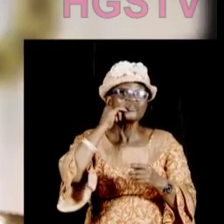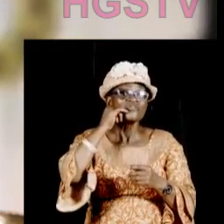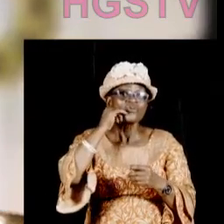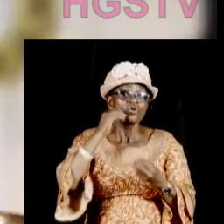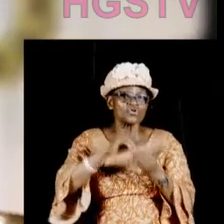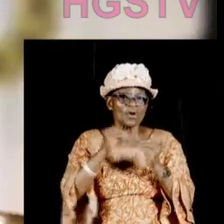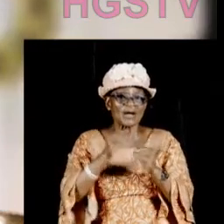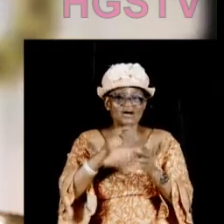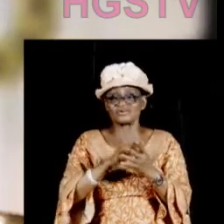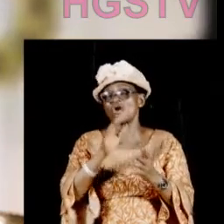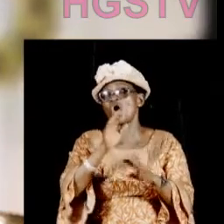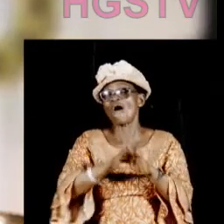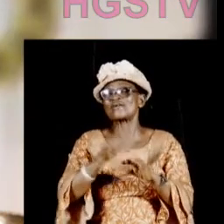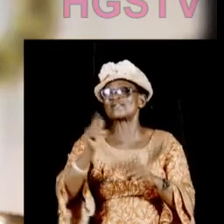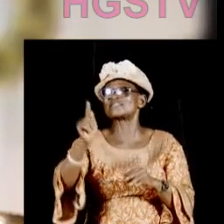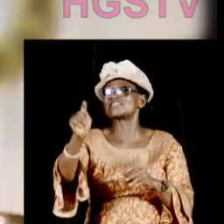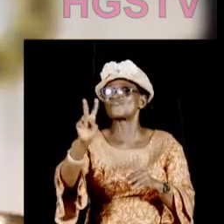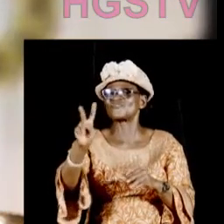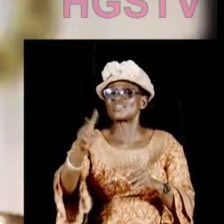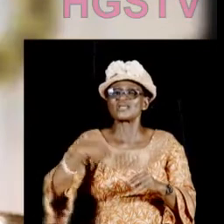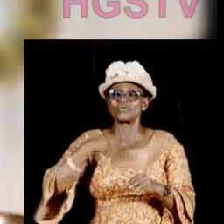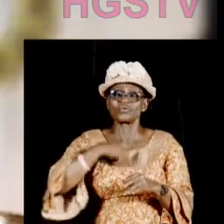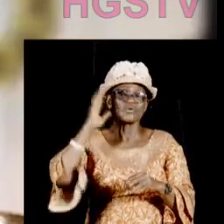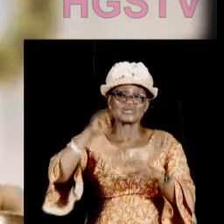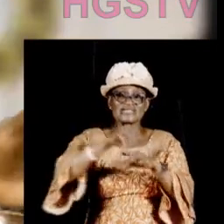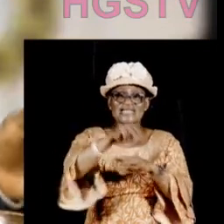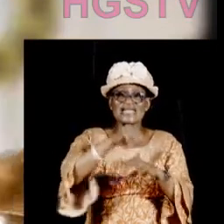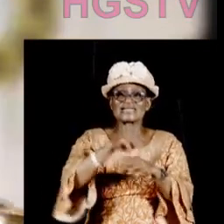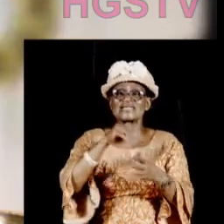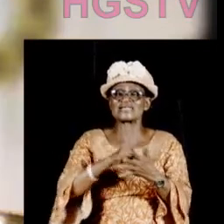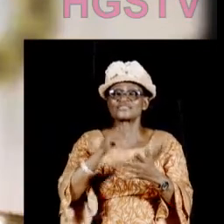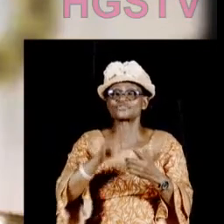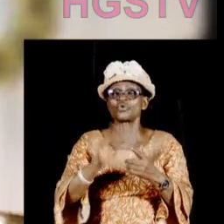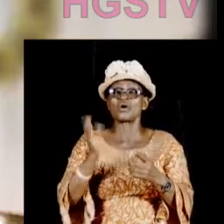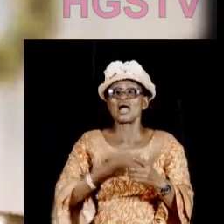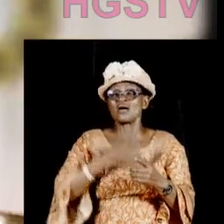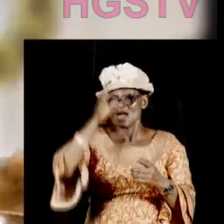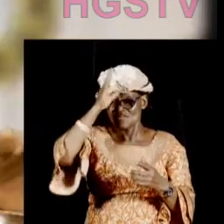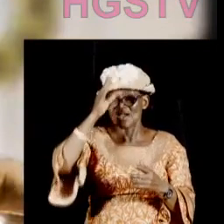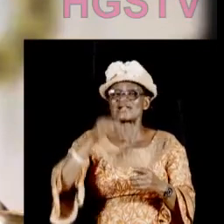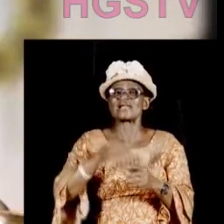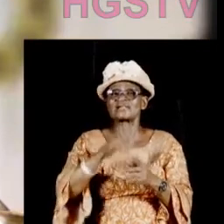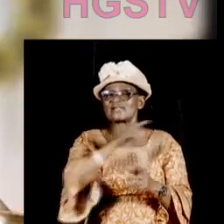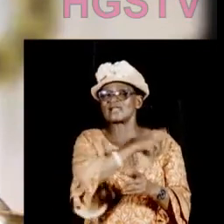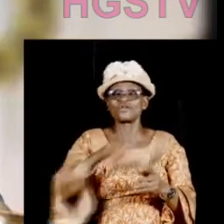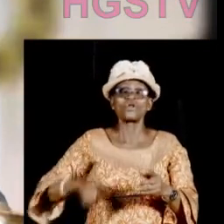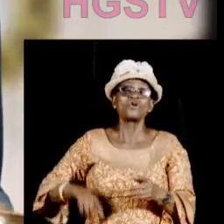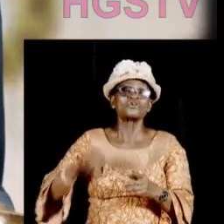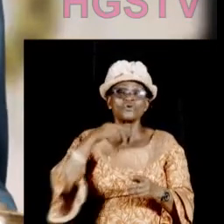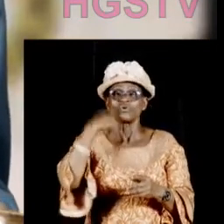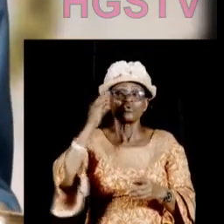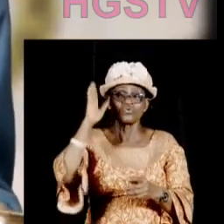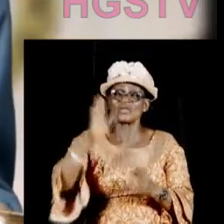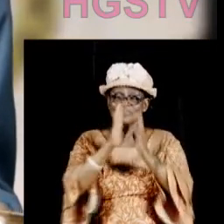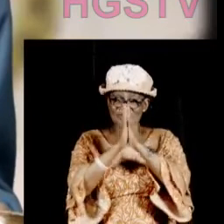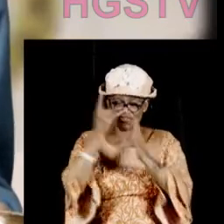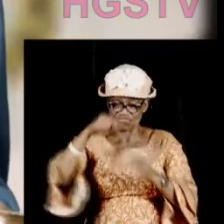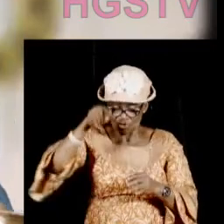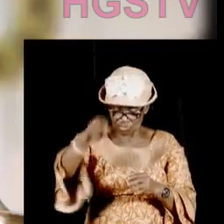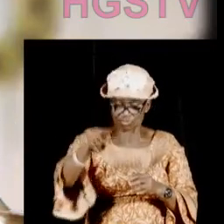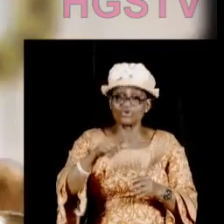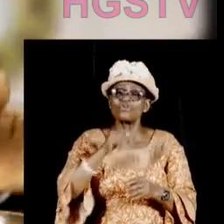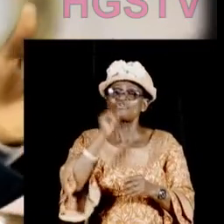And they will say, we will send it to Daddy, our Father in the Lord, who will be praying for you, and you'll be receiving miracle on a daily basis.